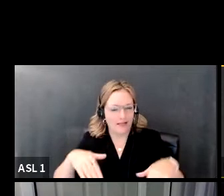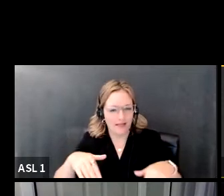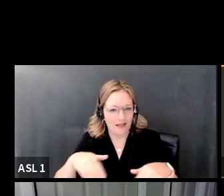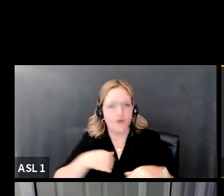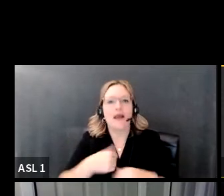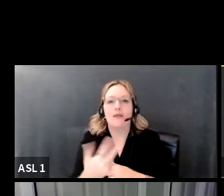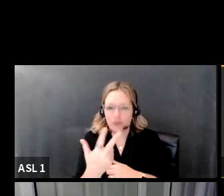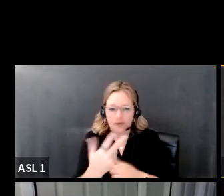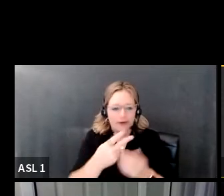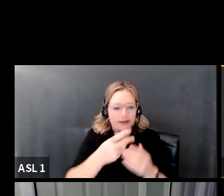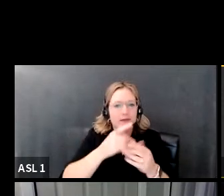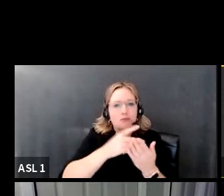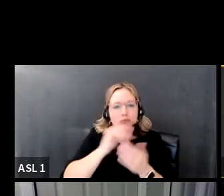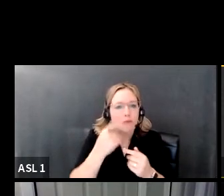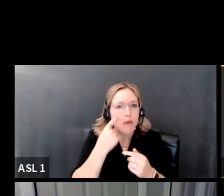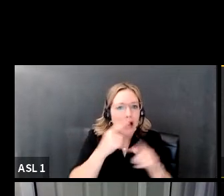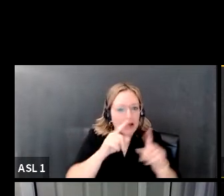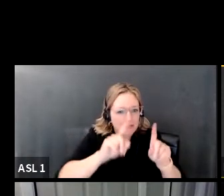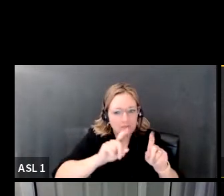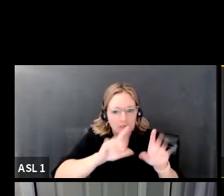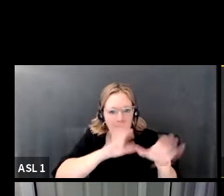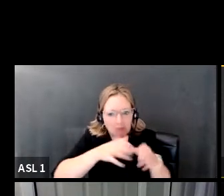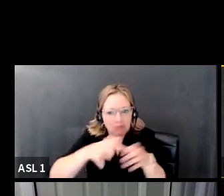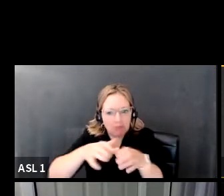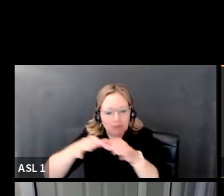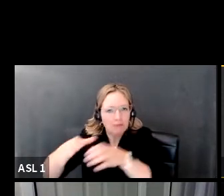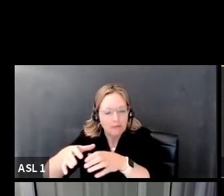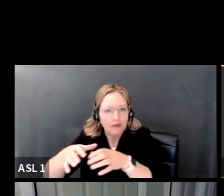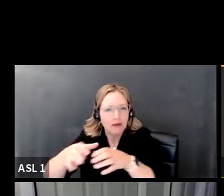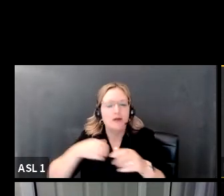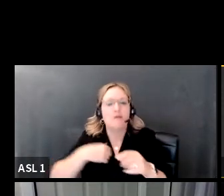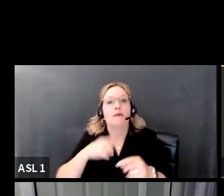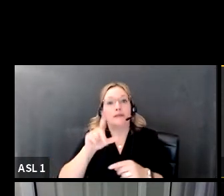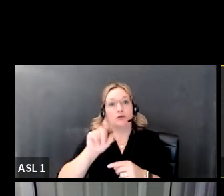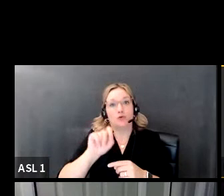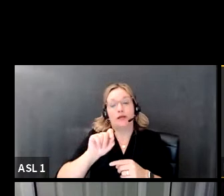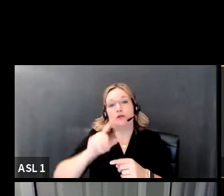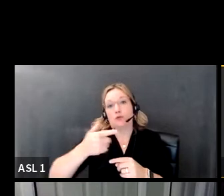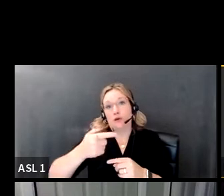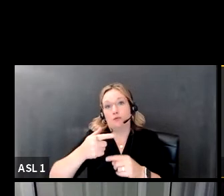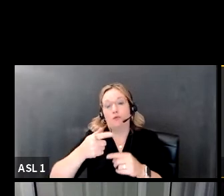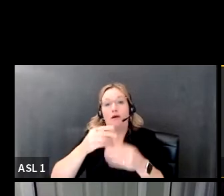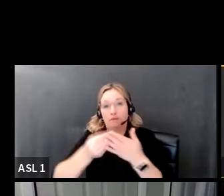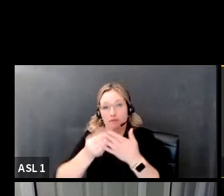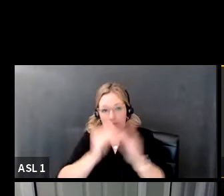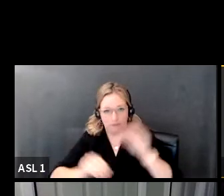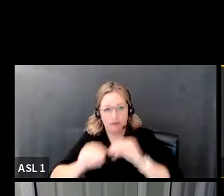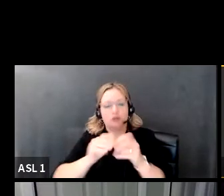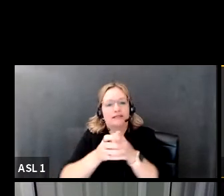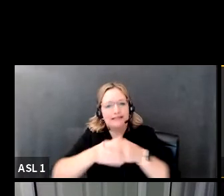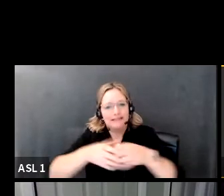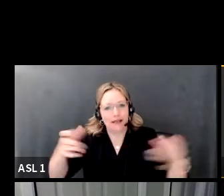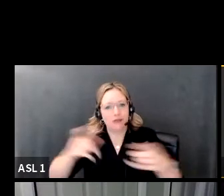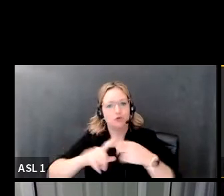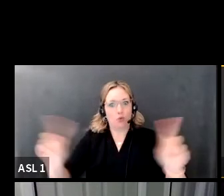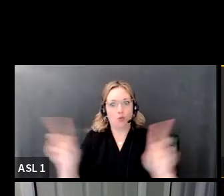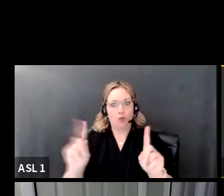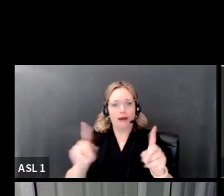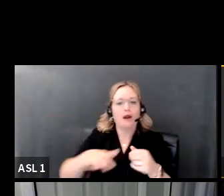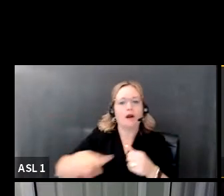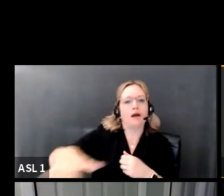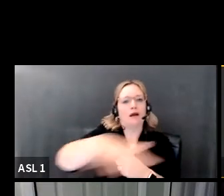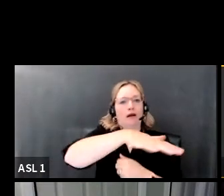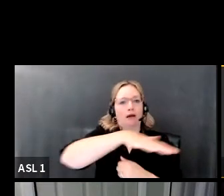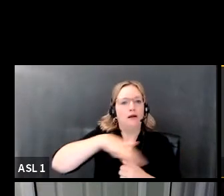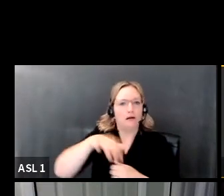in the 2020 budget and then have in the 2021 budget expanded that to the suburban and rural areas of the city that